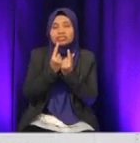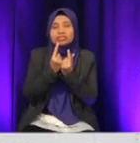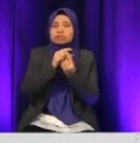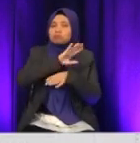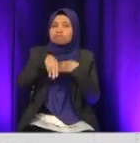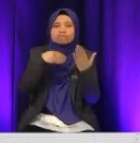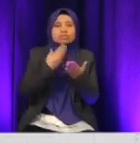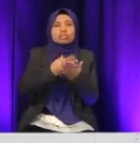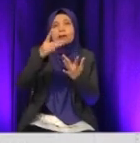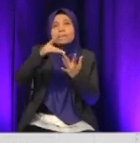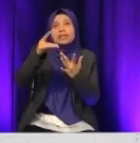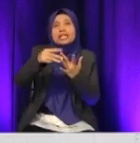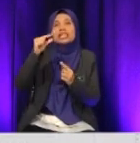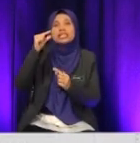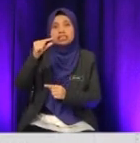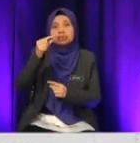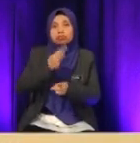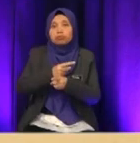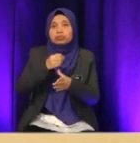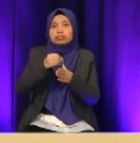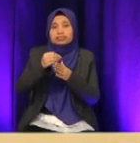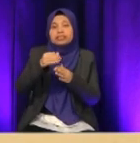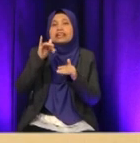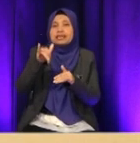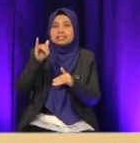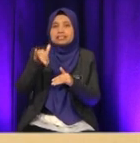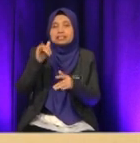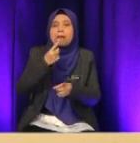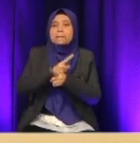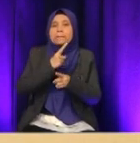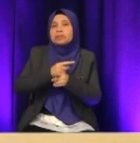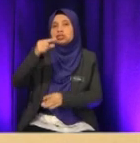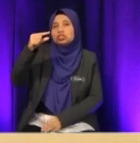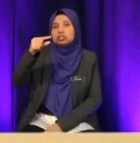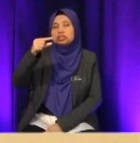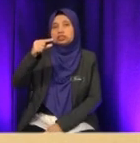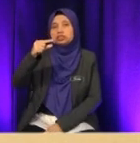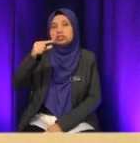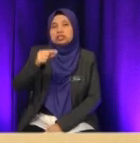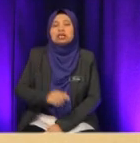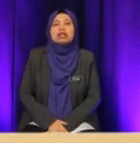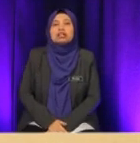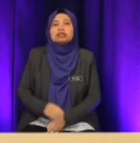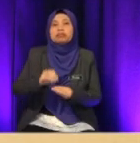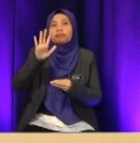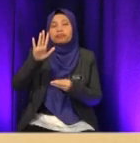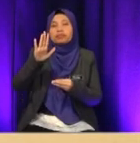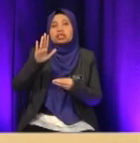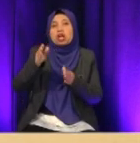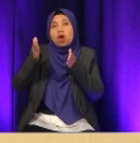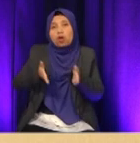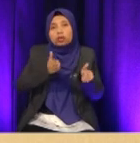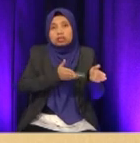Yes. So let's see. Definitely a G. Uh-huh. Okay, what about the fifth one? Organizing a